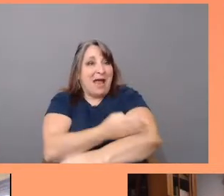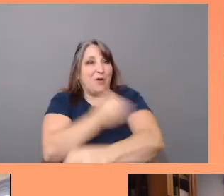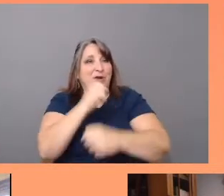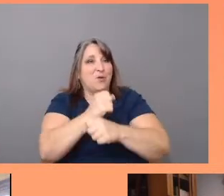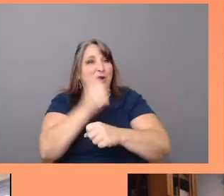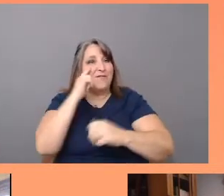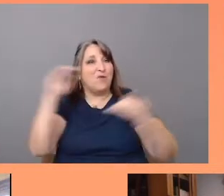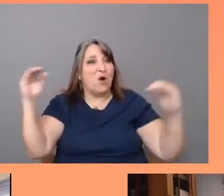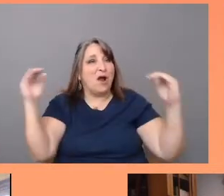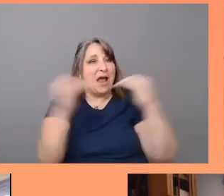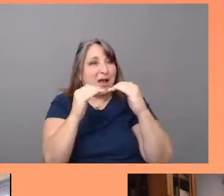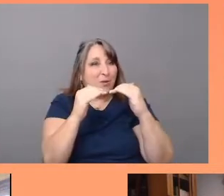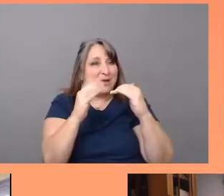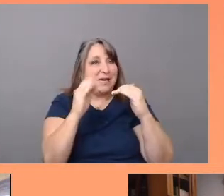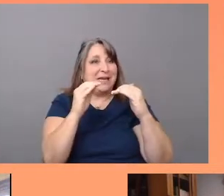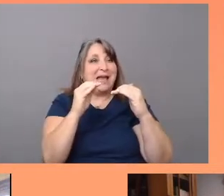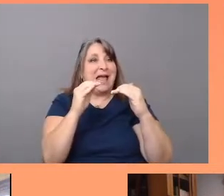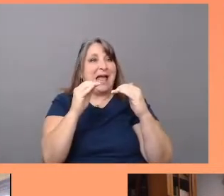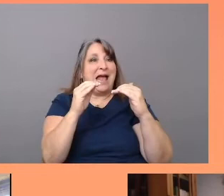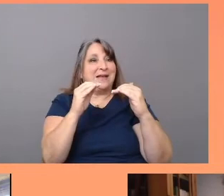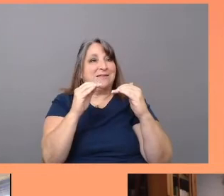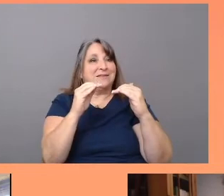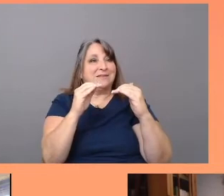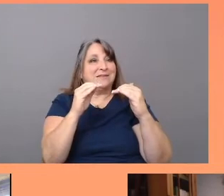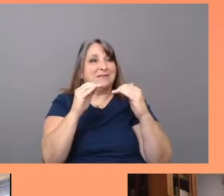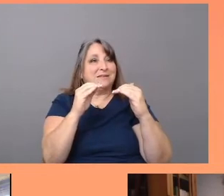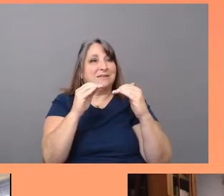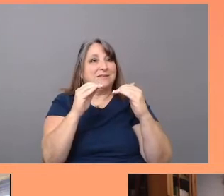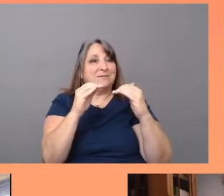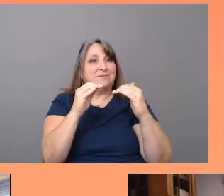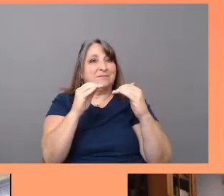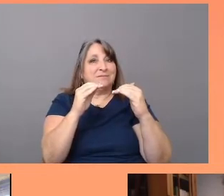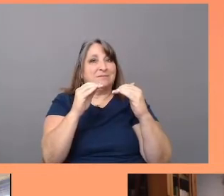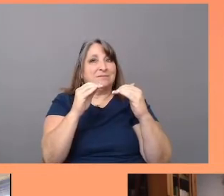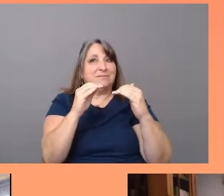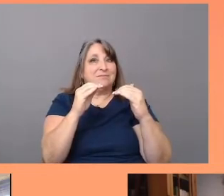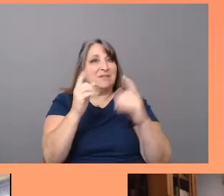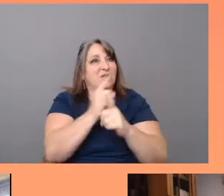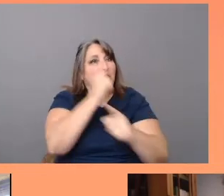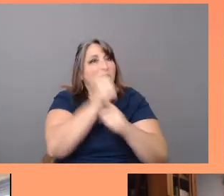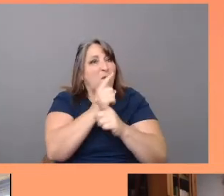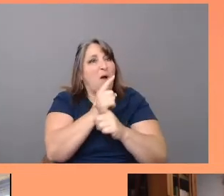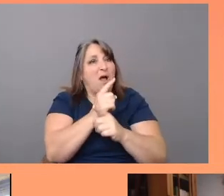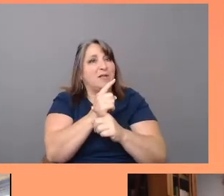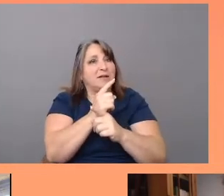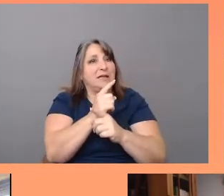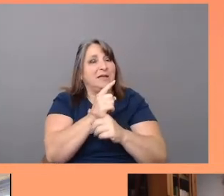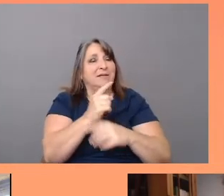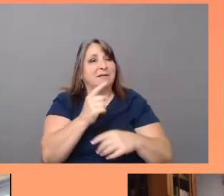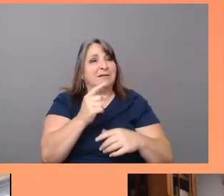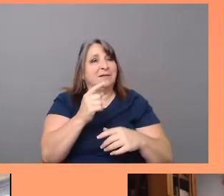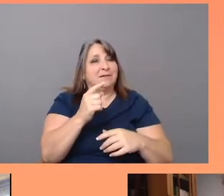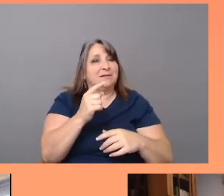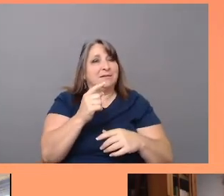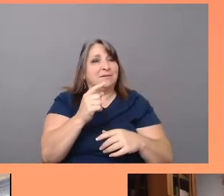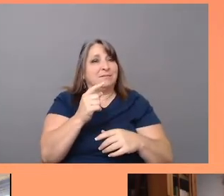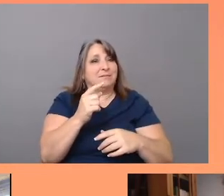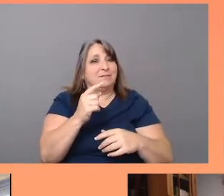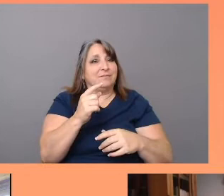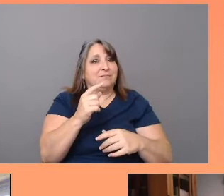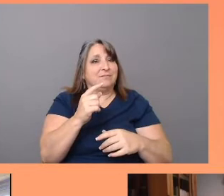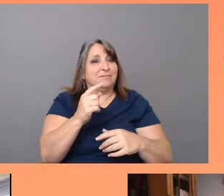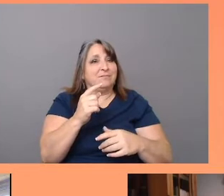equality for BIPOC people within this industry. But I think in the recent months, as we've seen the rise